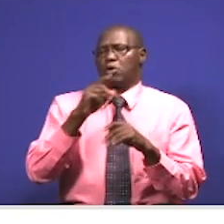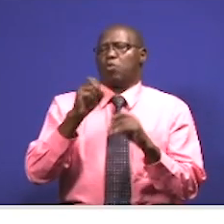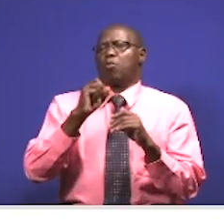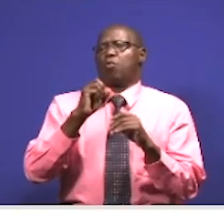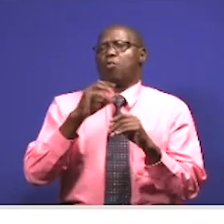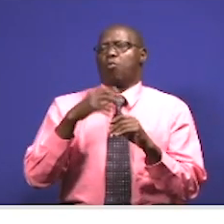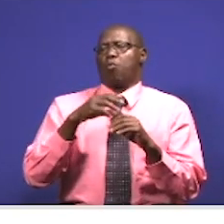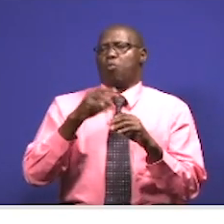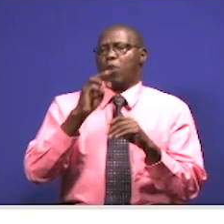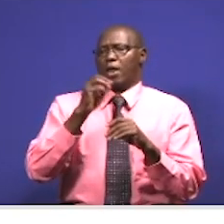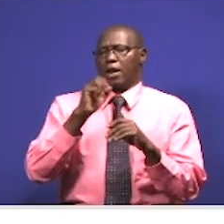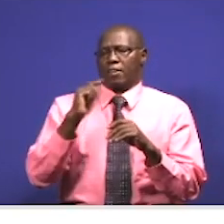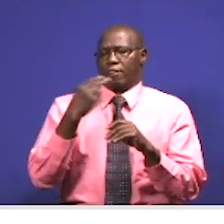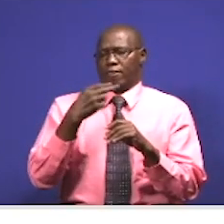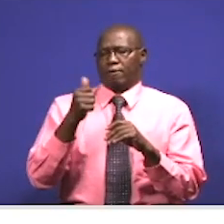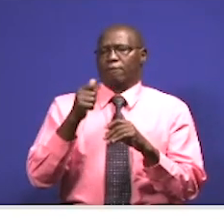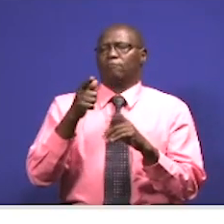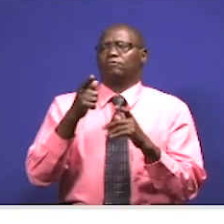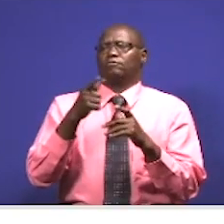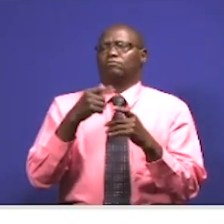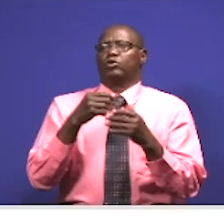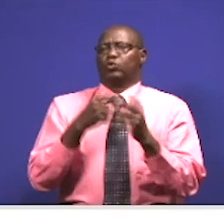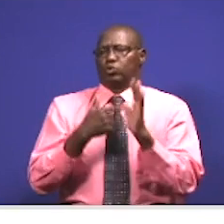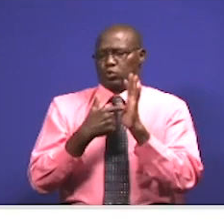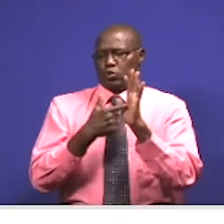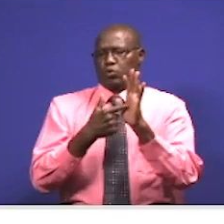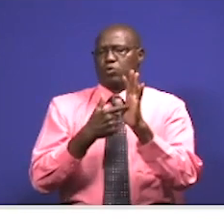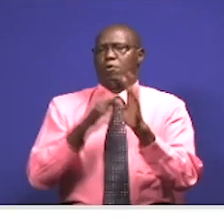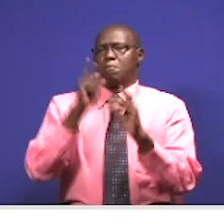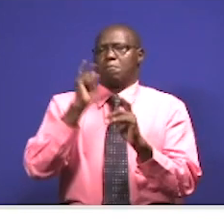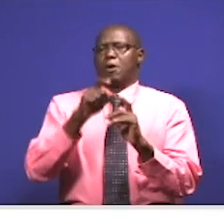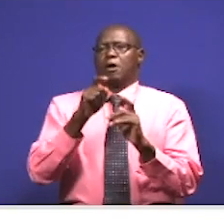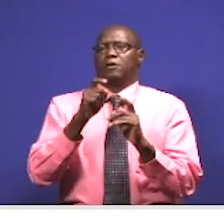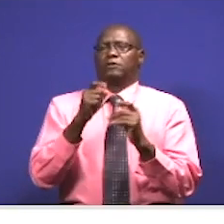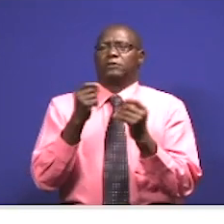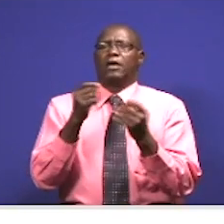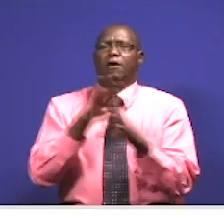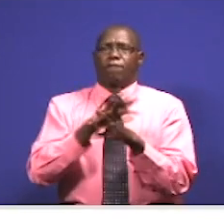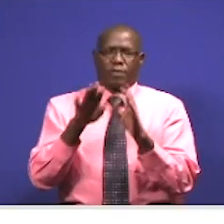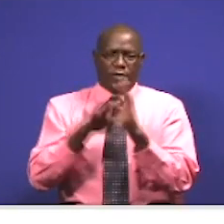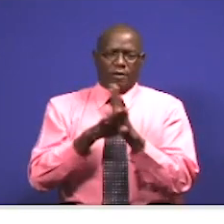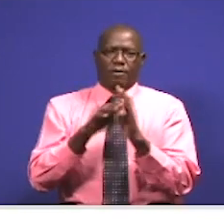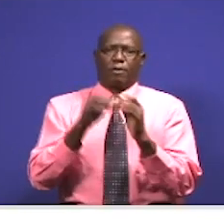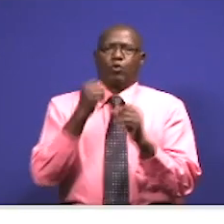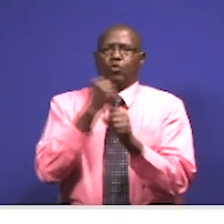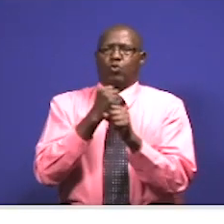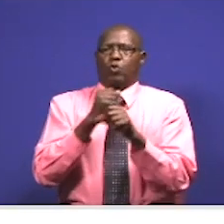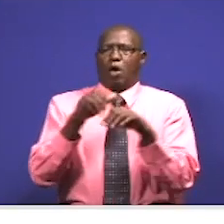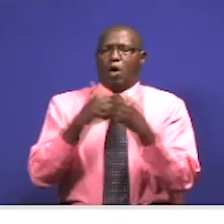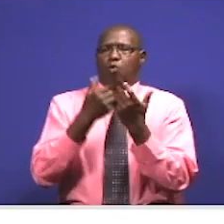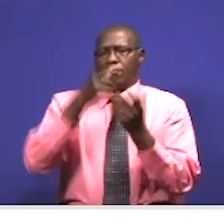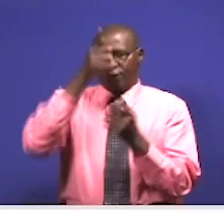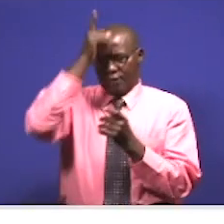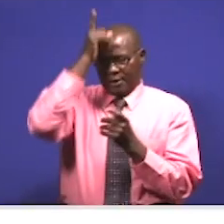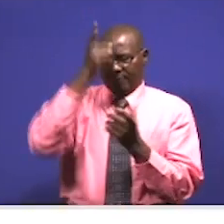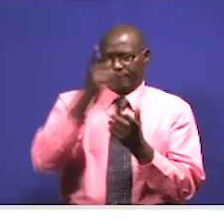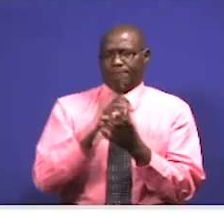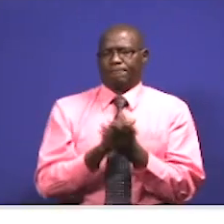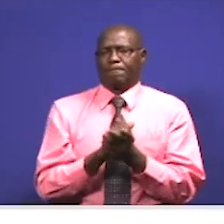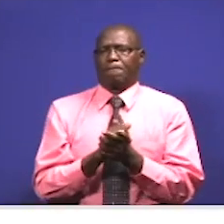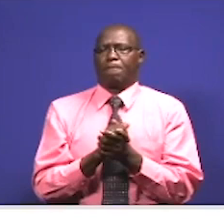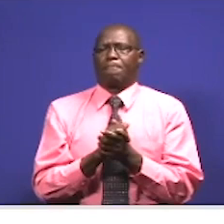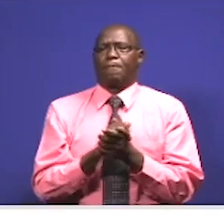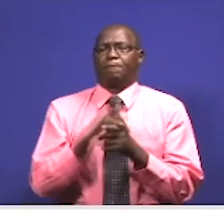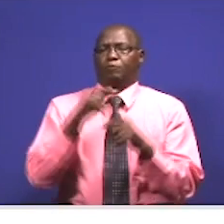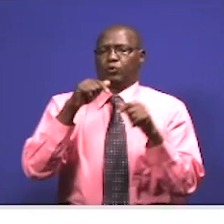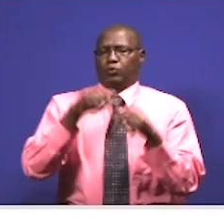aweze kuashiria na kuonesha kwamba mambo jinsi yalivyo yanavyotendeka mashinani. Today, the safety of